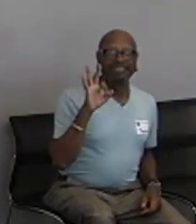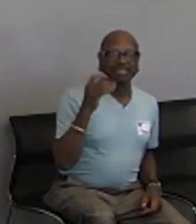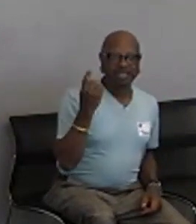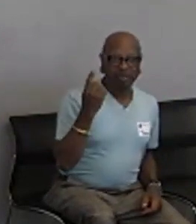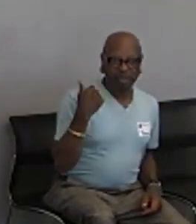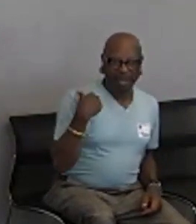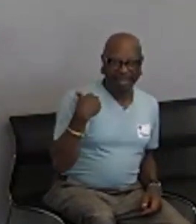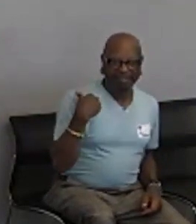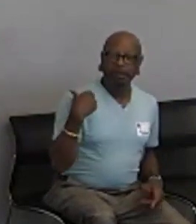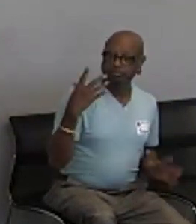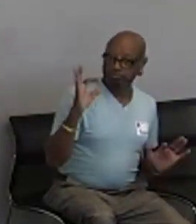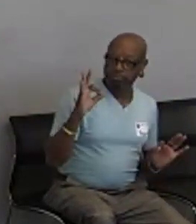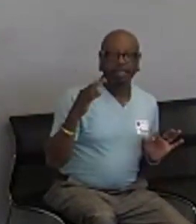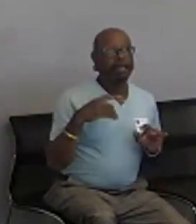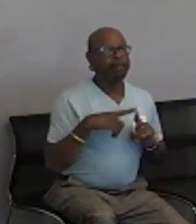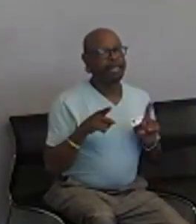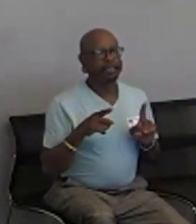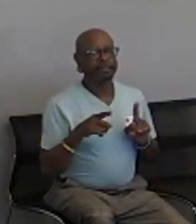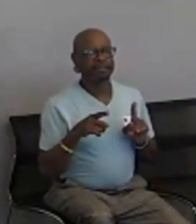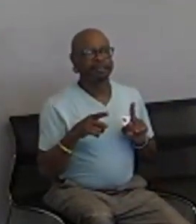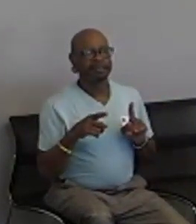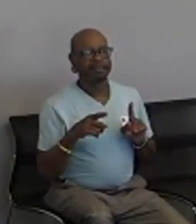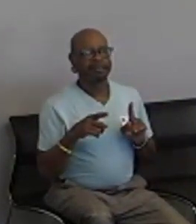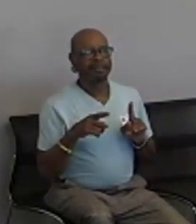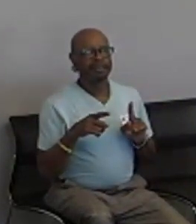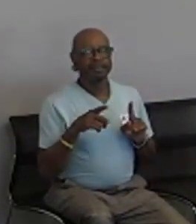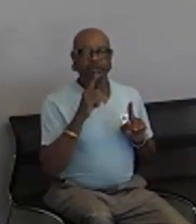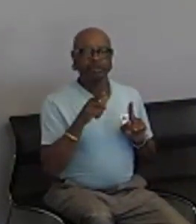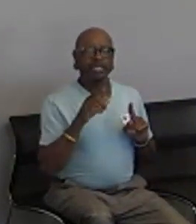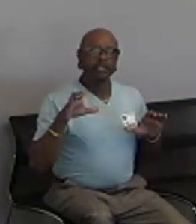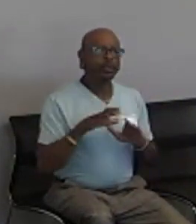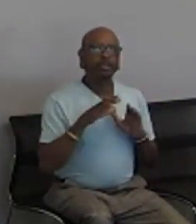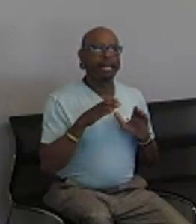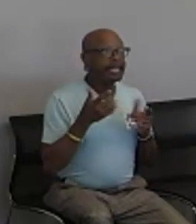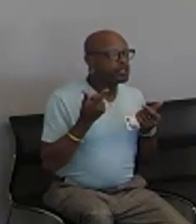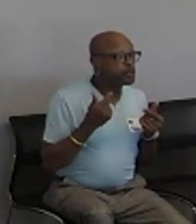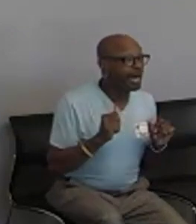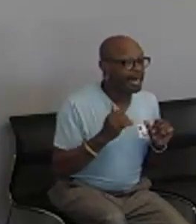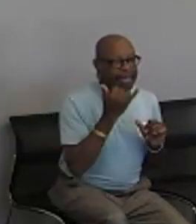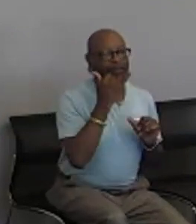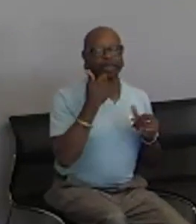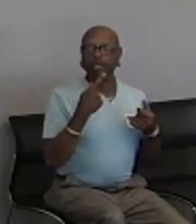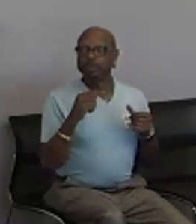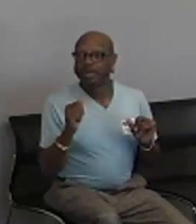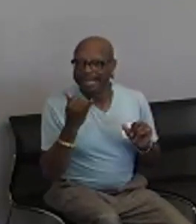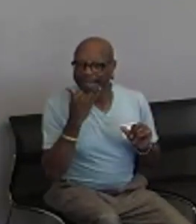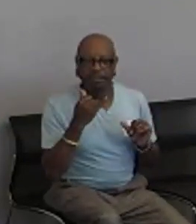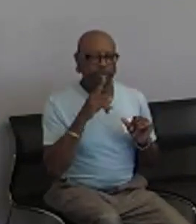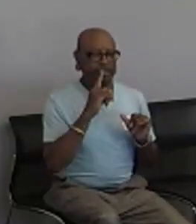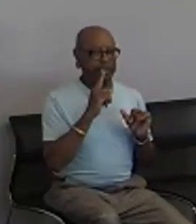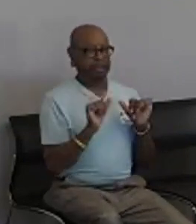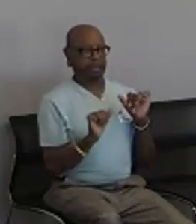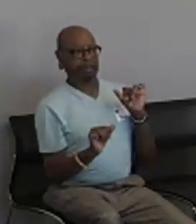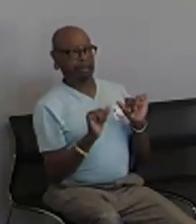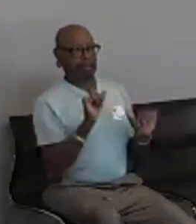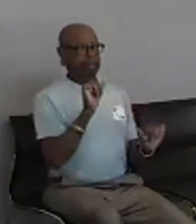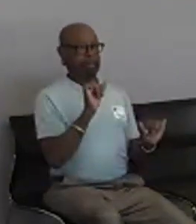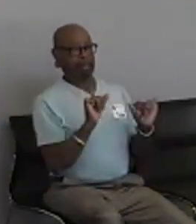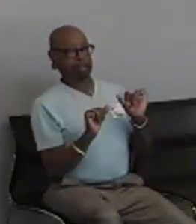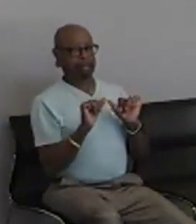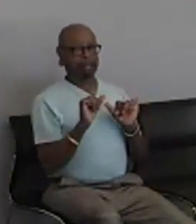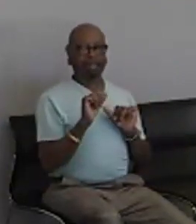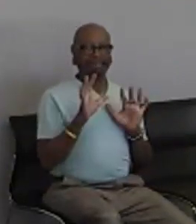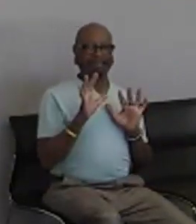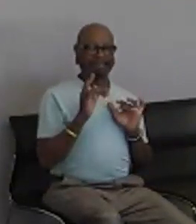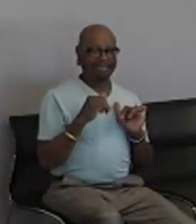do that, or to basically do it by trial and error, which is kind of sketchy. Okay.